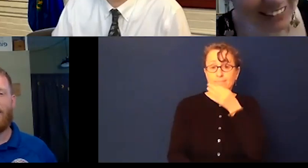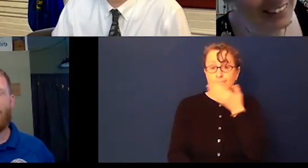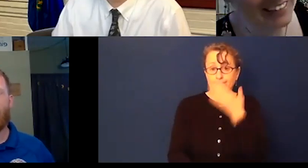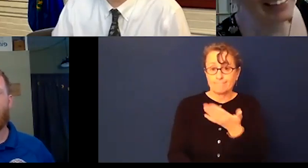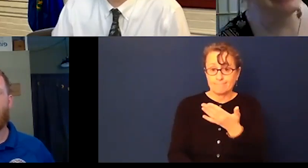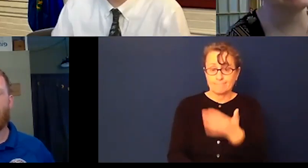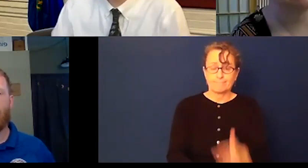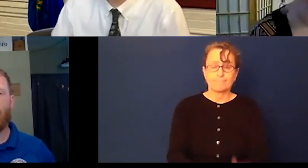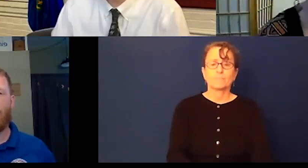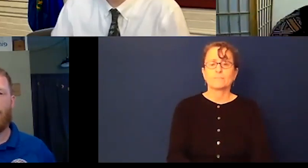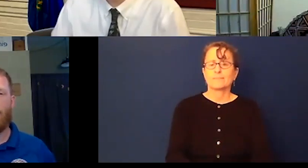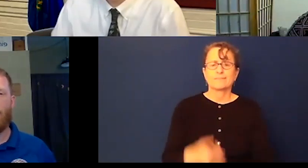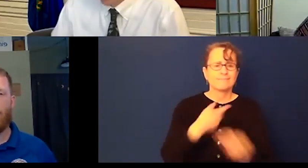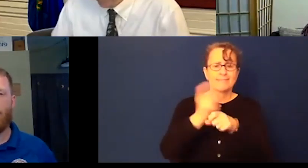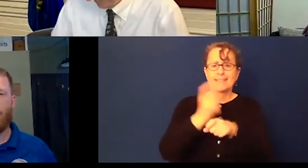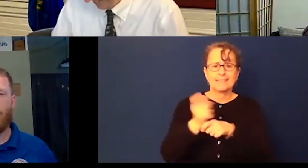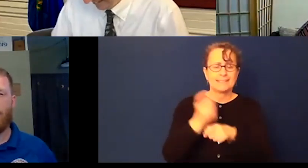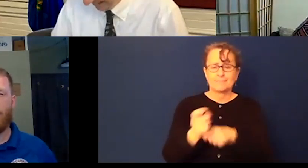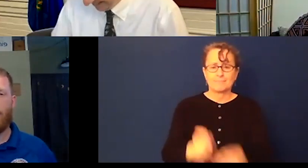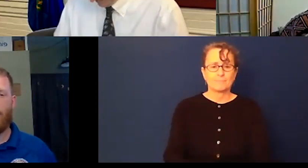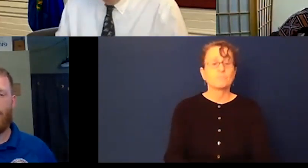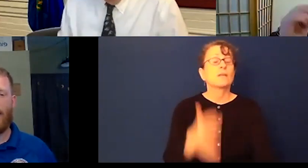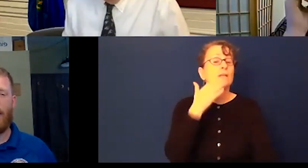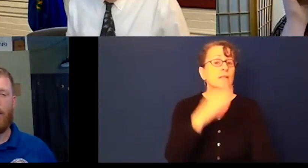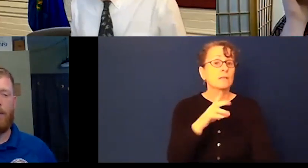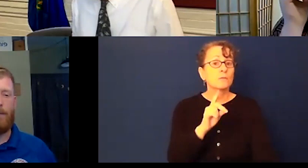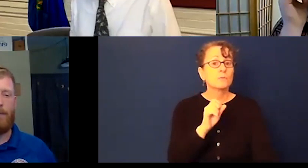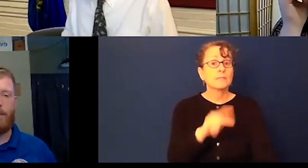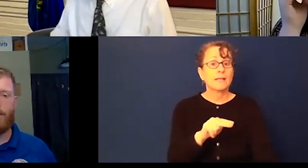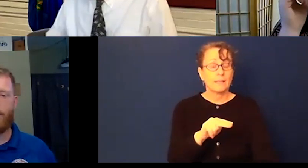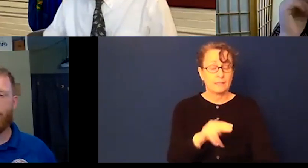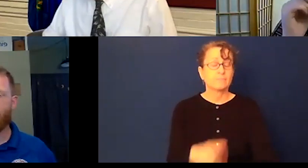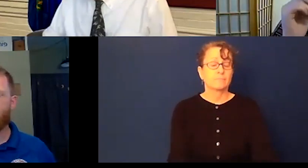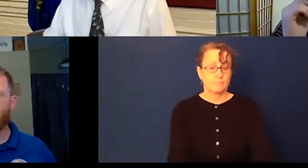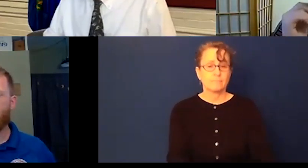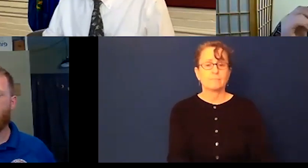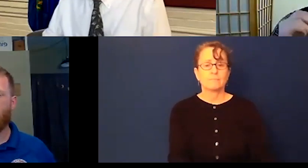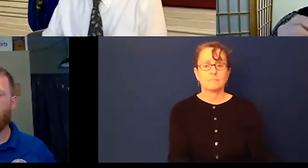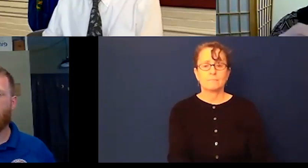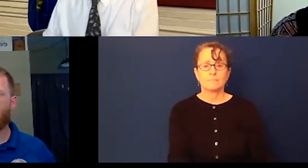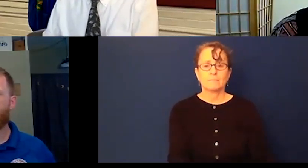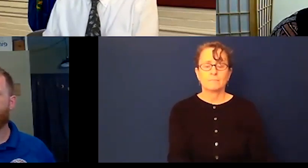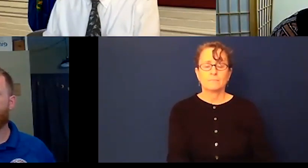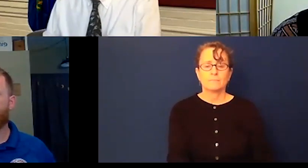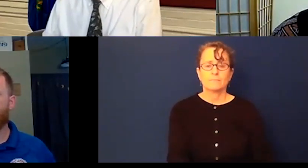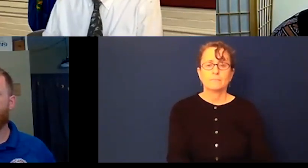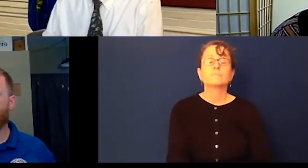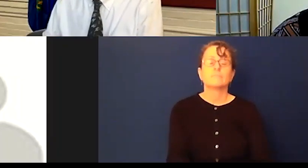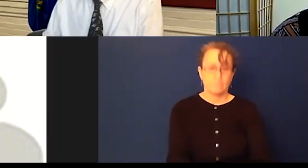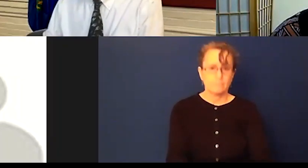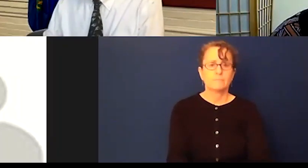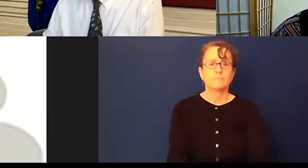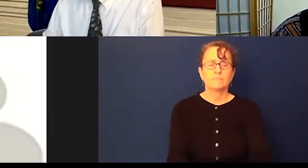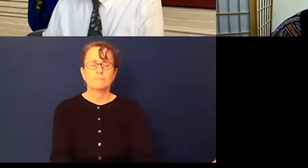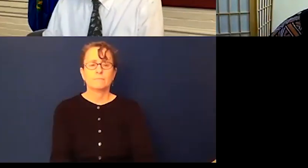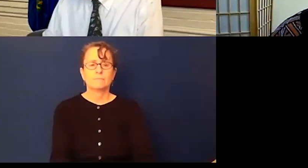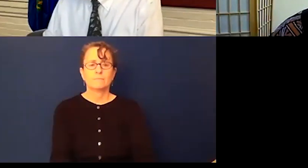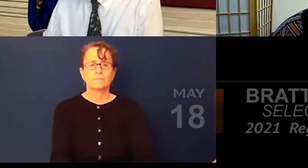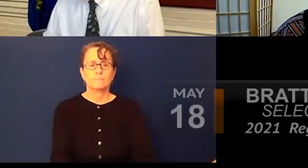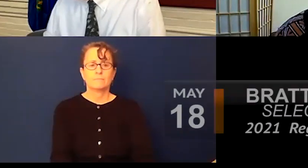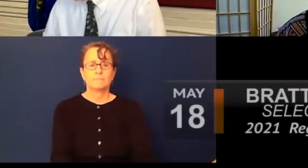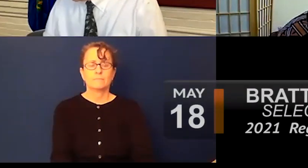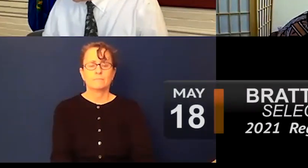do? We just have to go on. Thank you, Dan. It's very helpful. All right. Thank you,